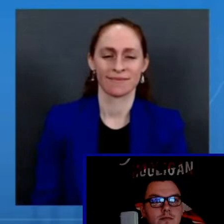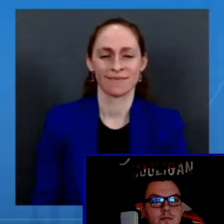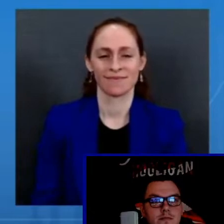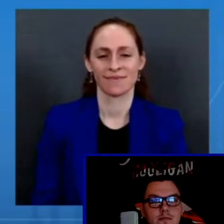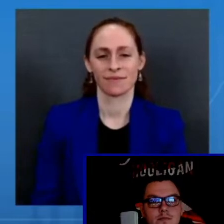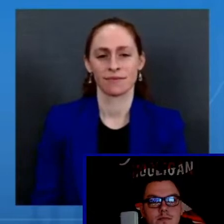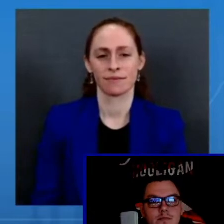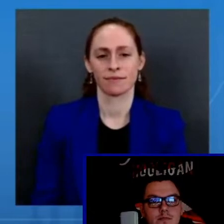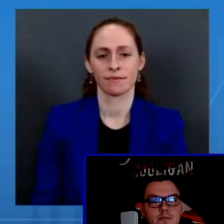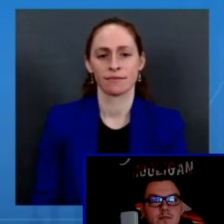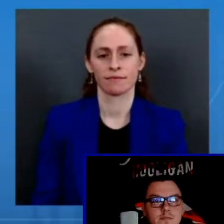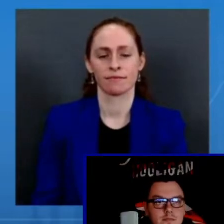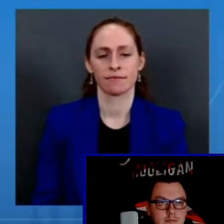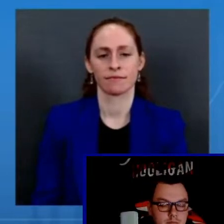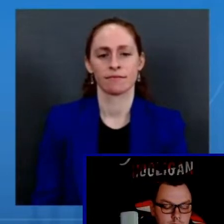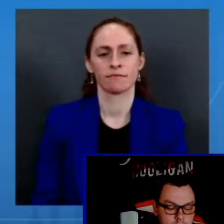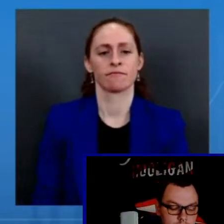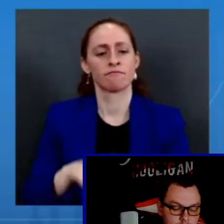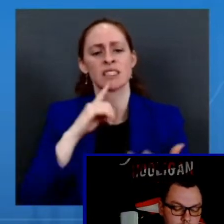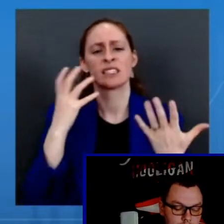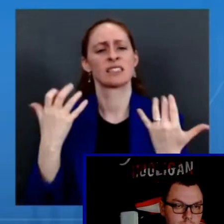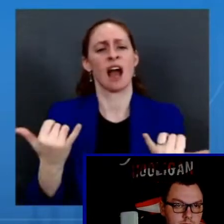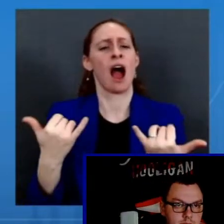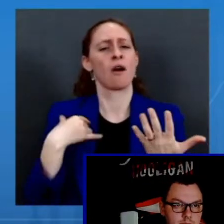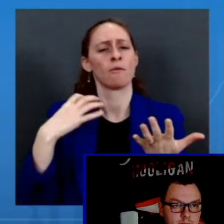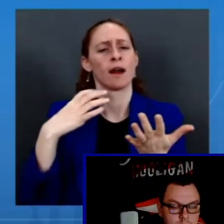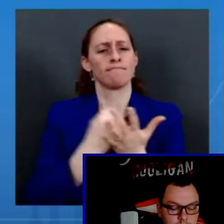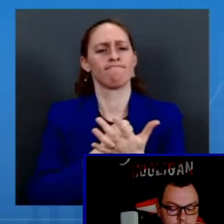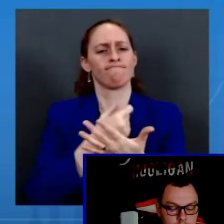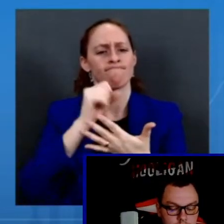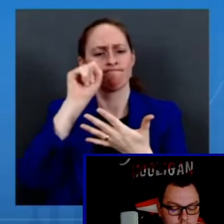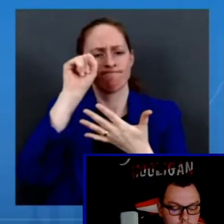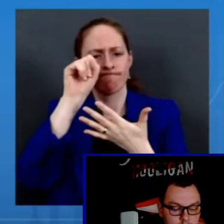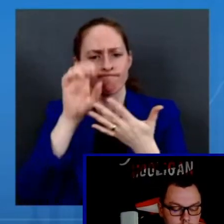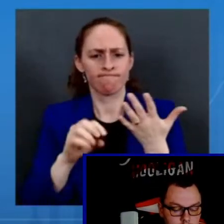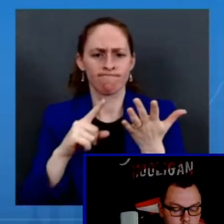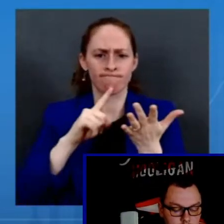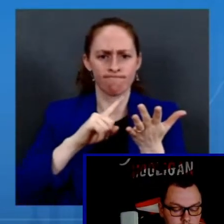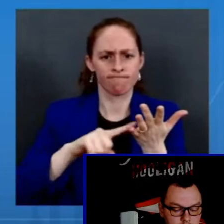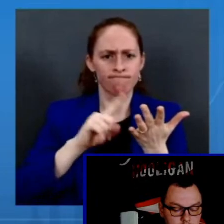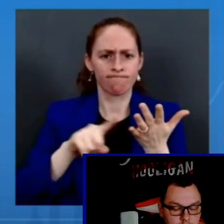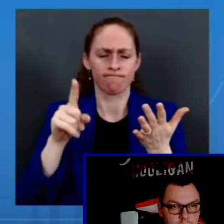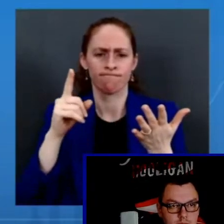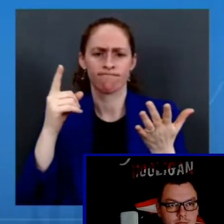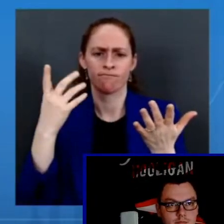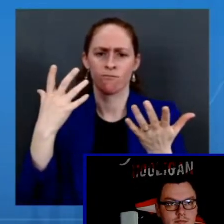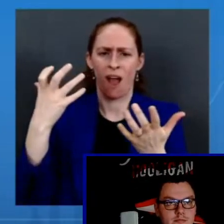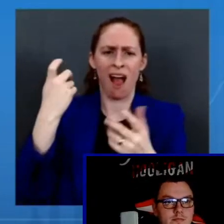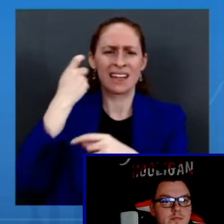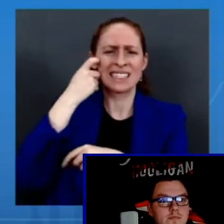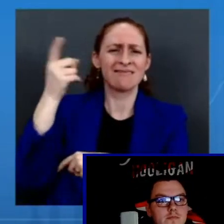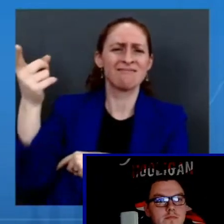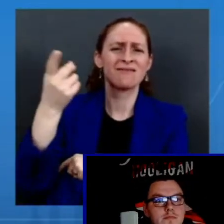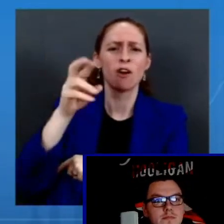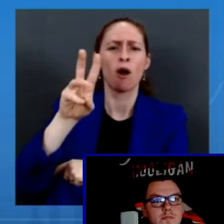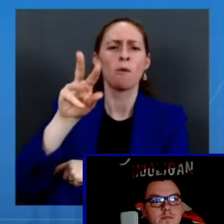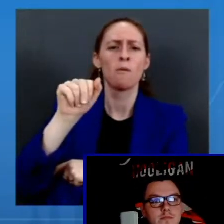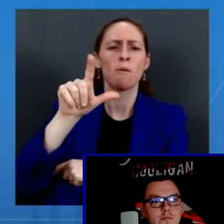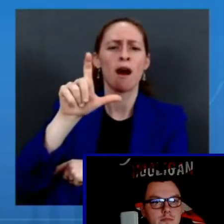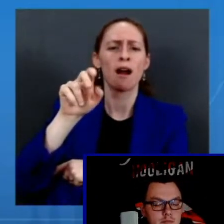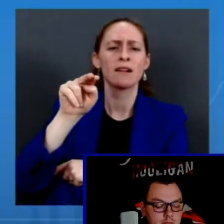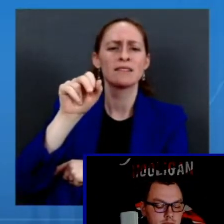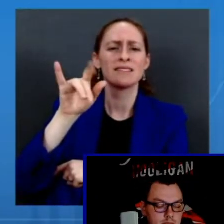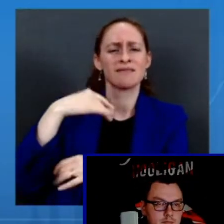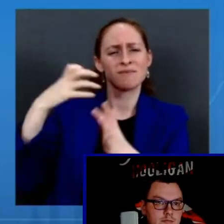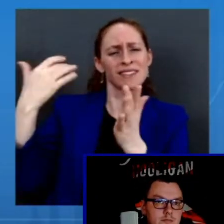principles that Dr. Walensky had mentioned. I'm going to touch on 4 areas very quickly: transmissibility, severity, the